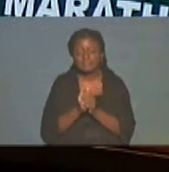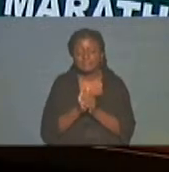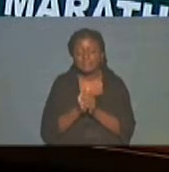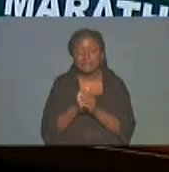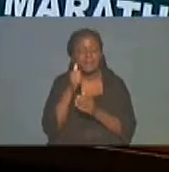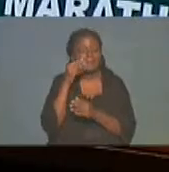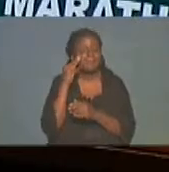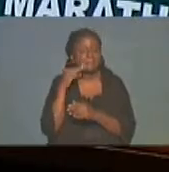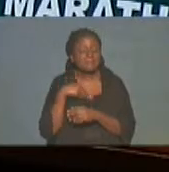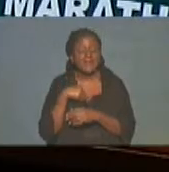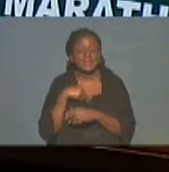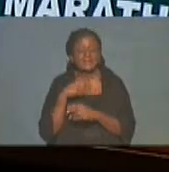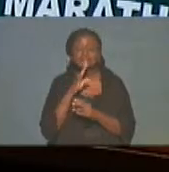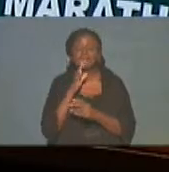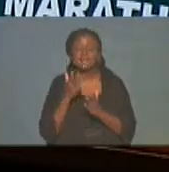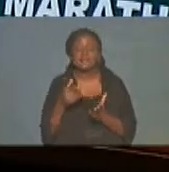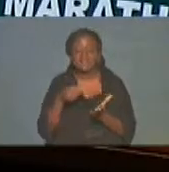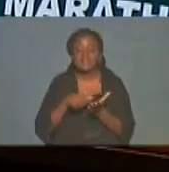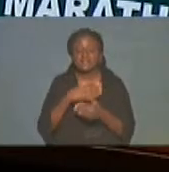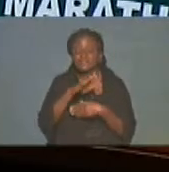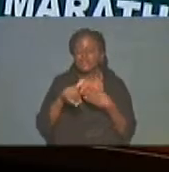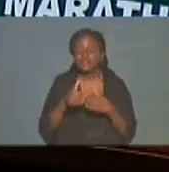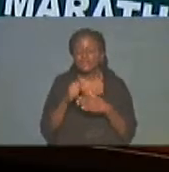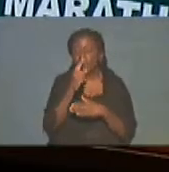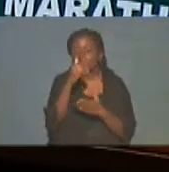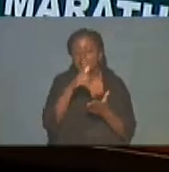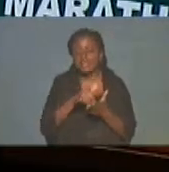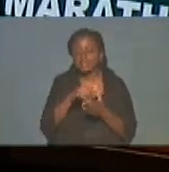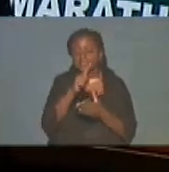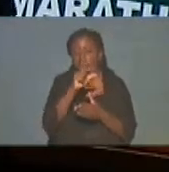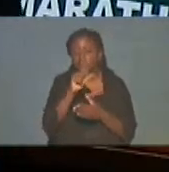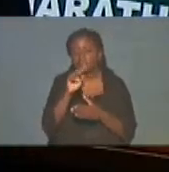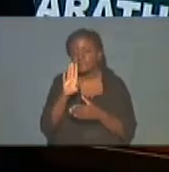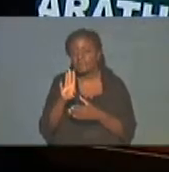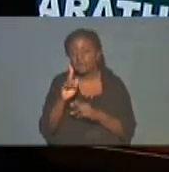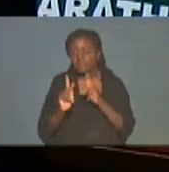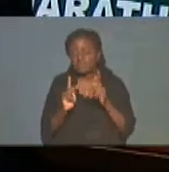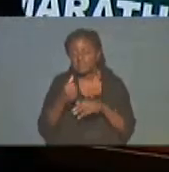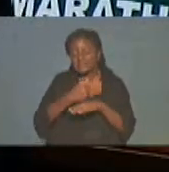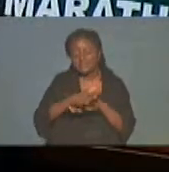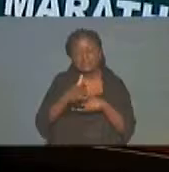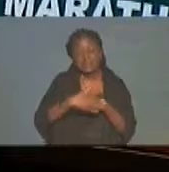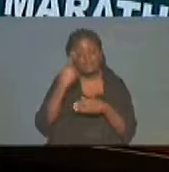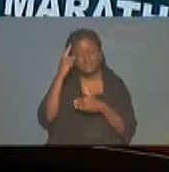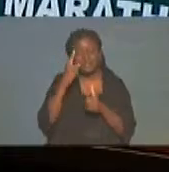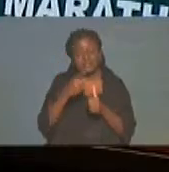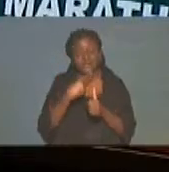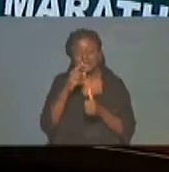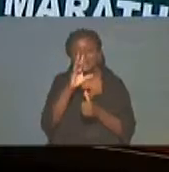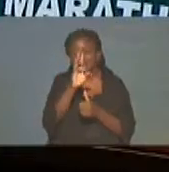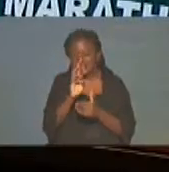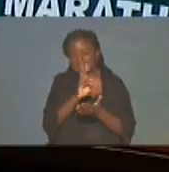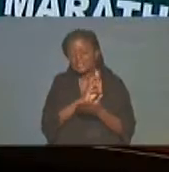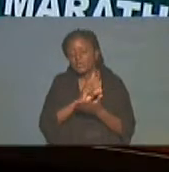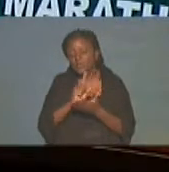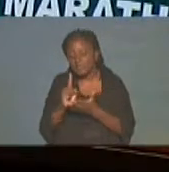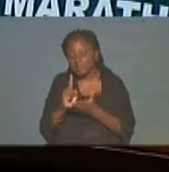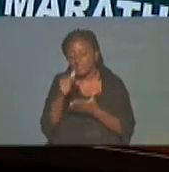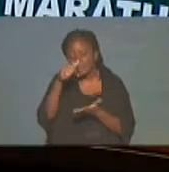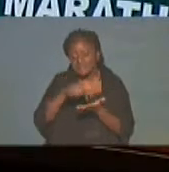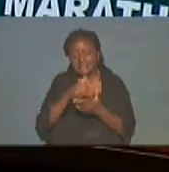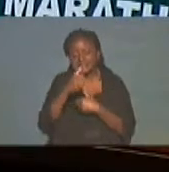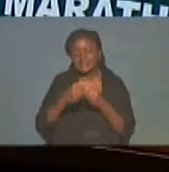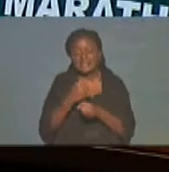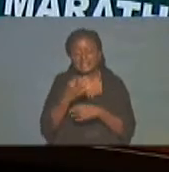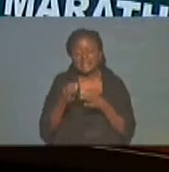Speaker, this totals 1,024 deportations for the first 6 weeks of this year.